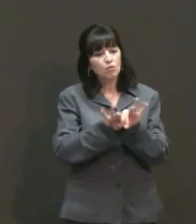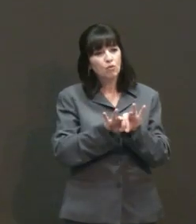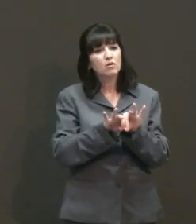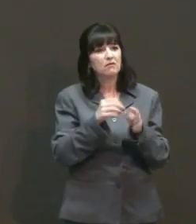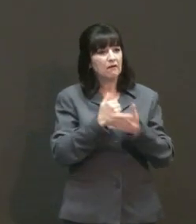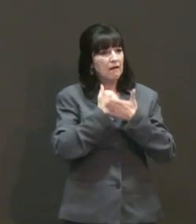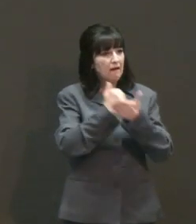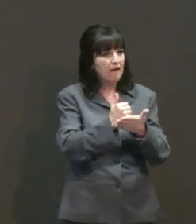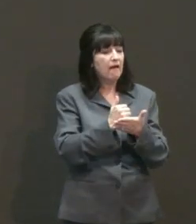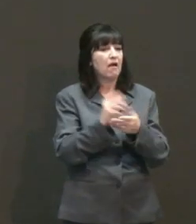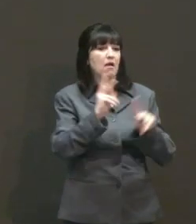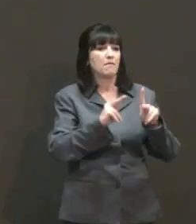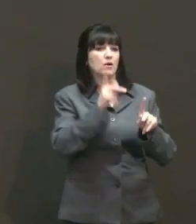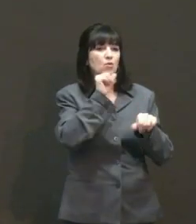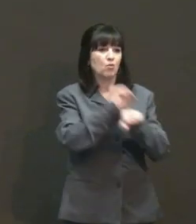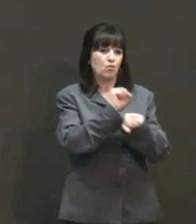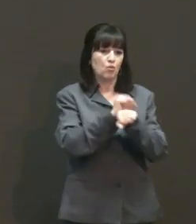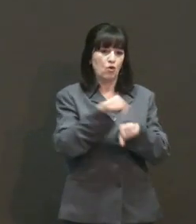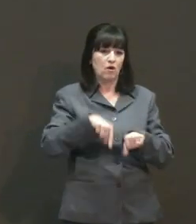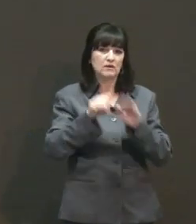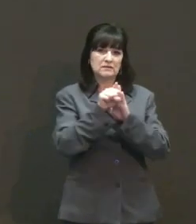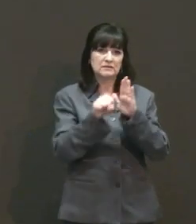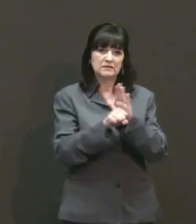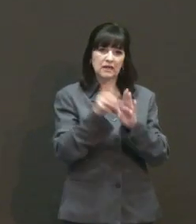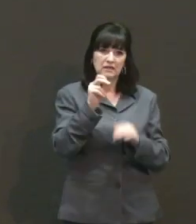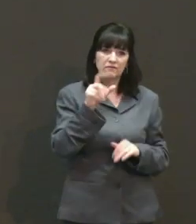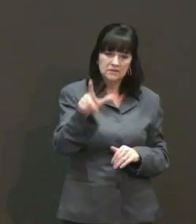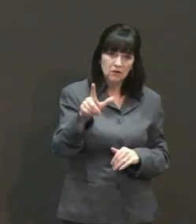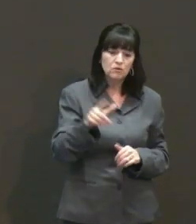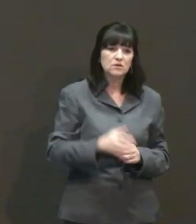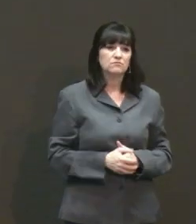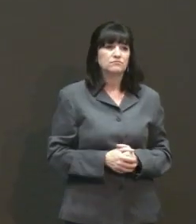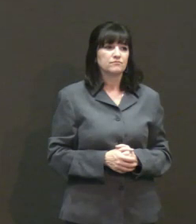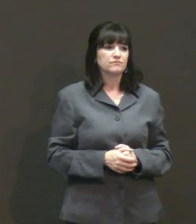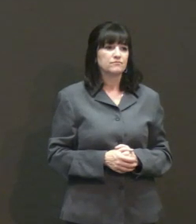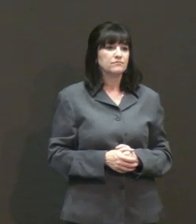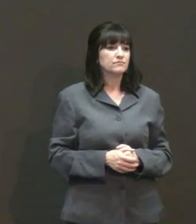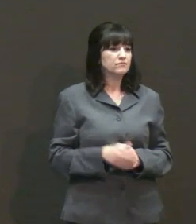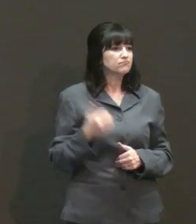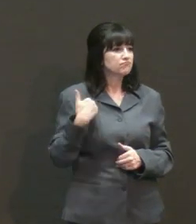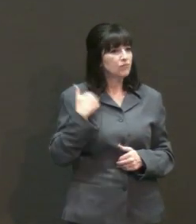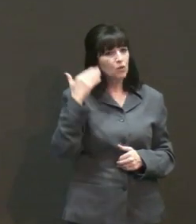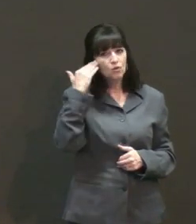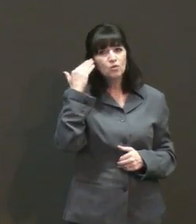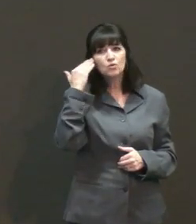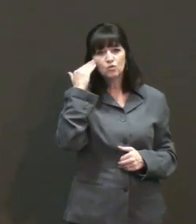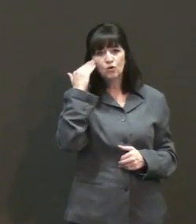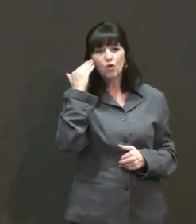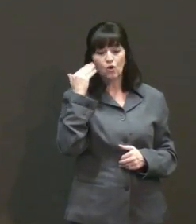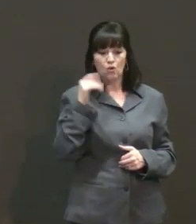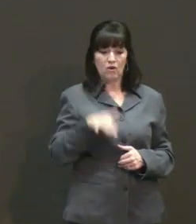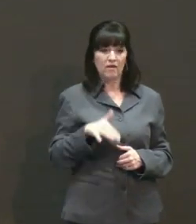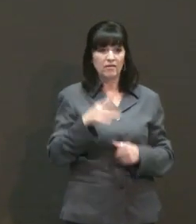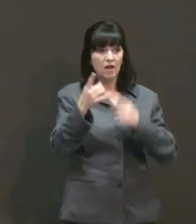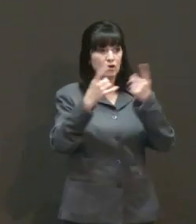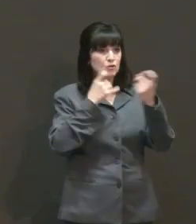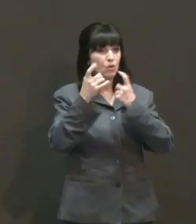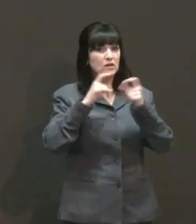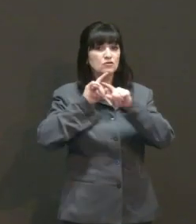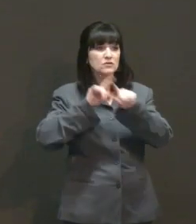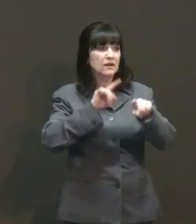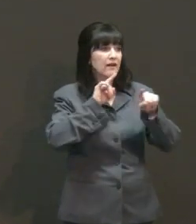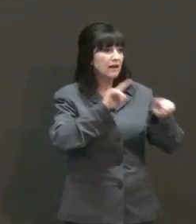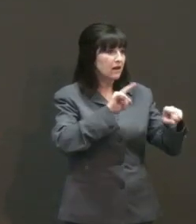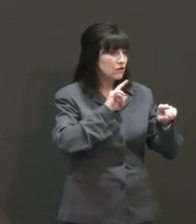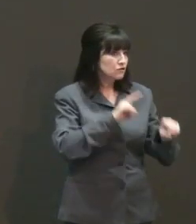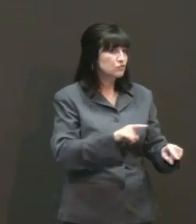Delaware. We are conscious of the fact, as per many of the questions, that we are part of the greater Philadelphia region